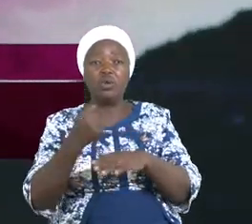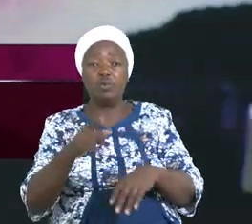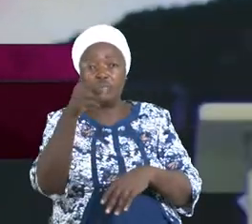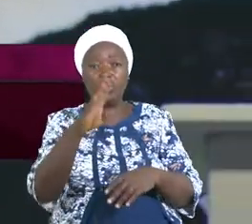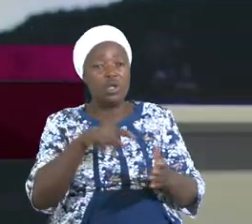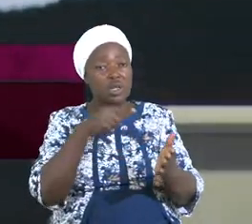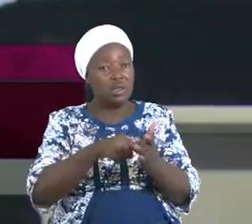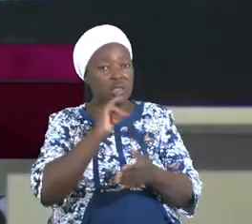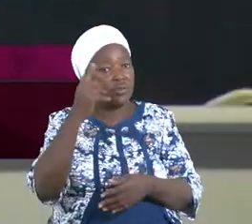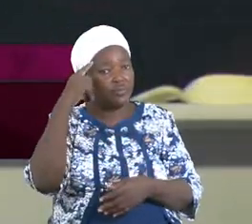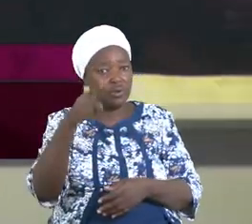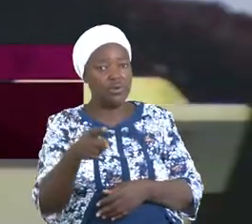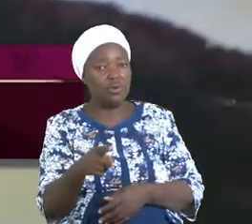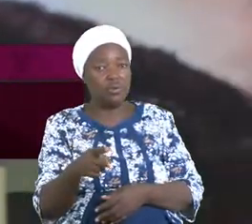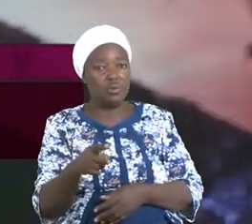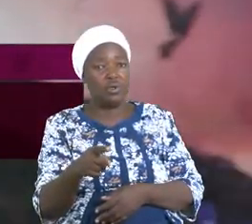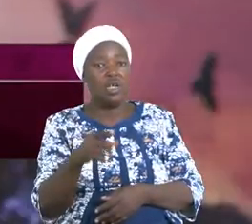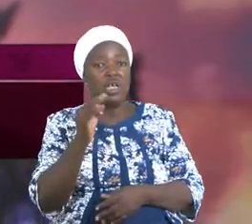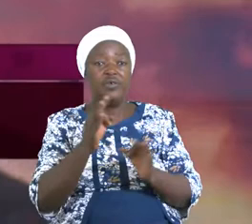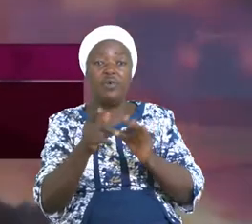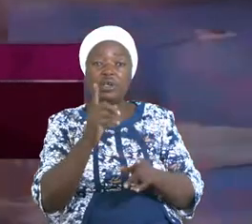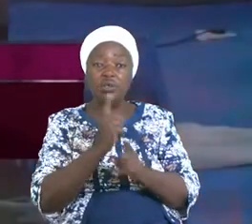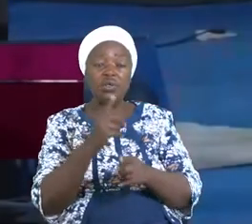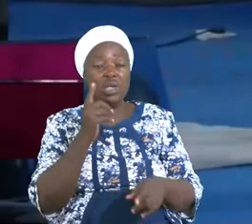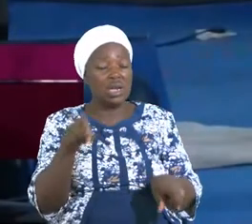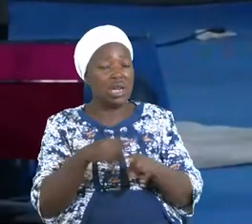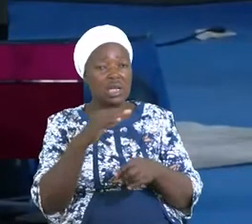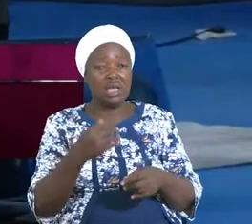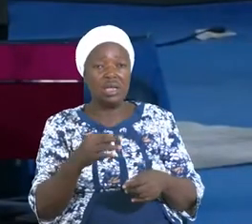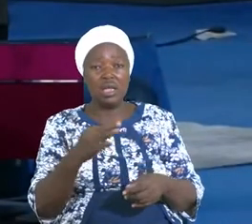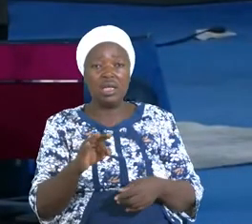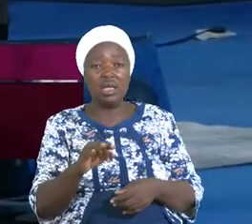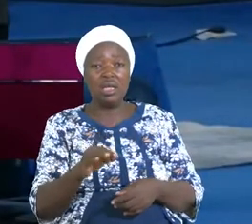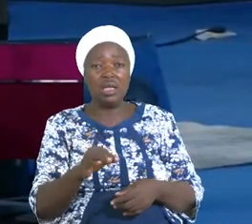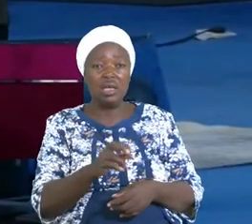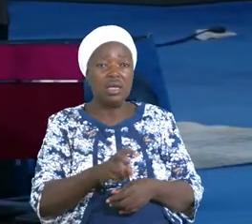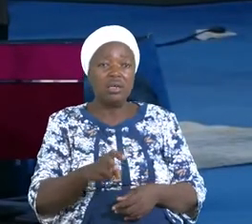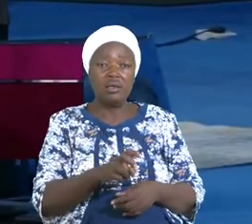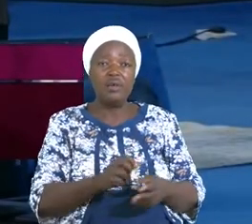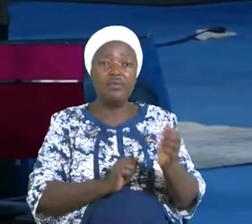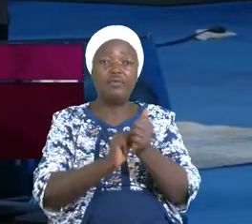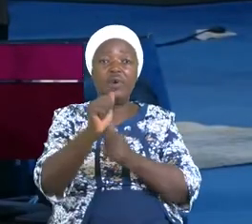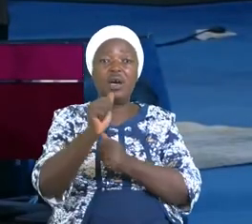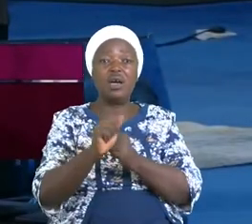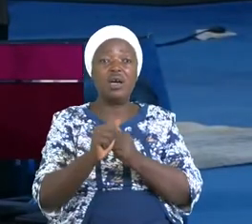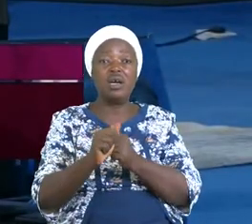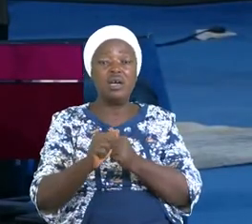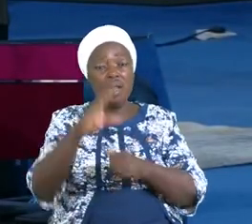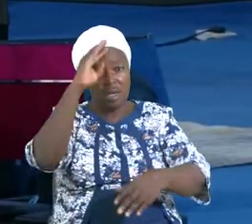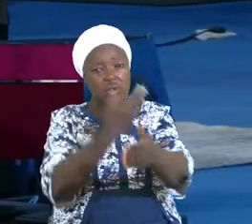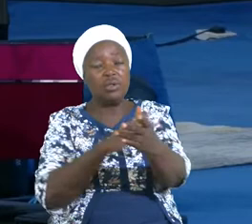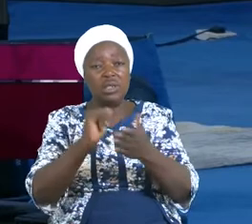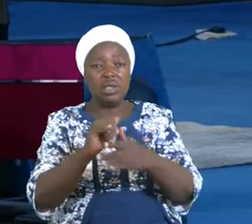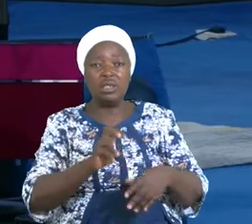If you have been like the prodigal son and you strayed away and you are coming back